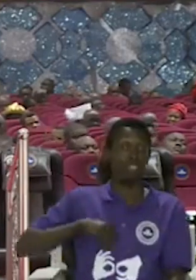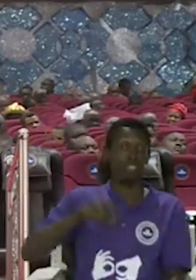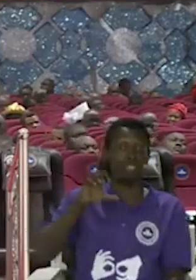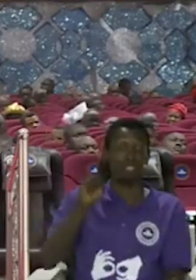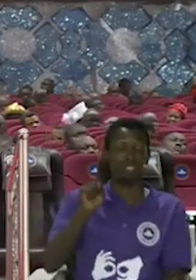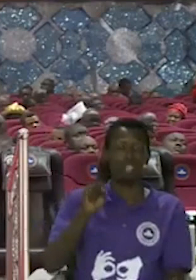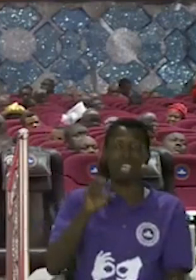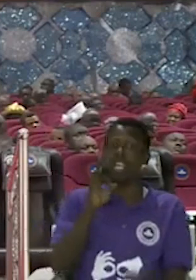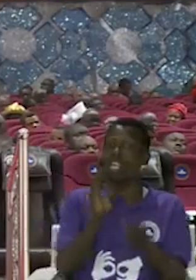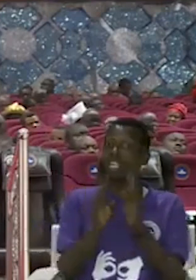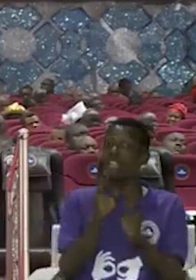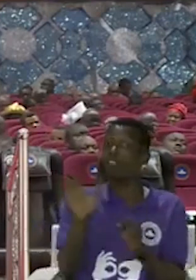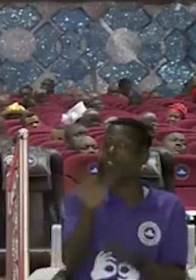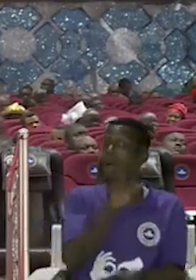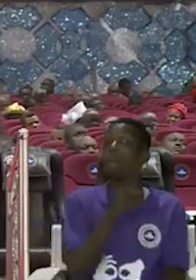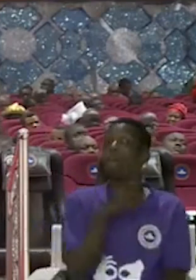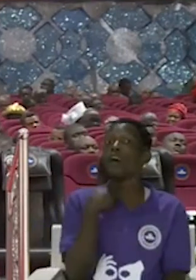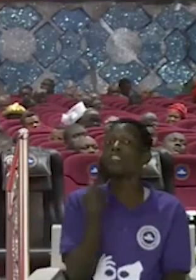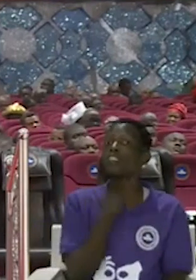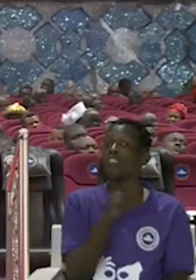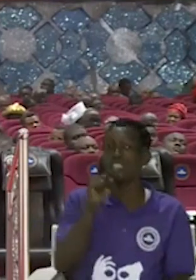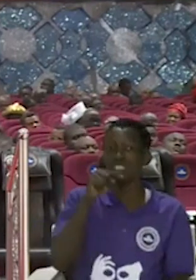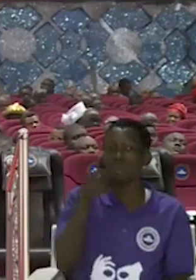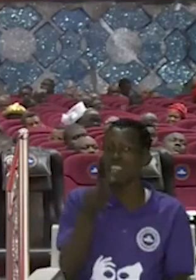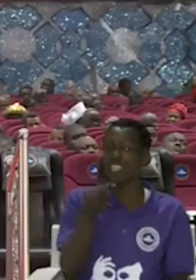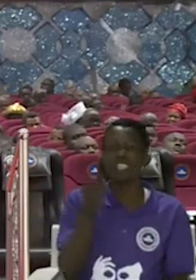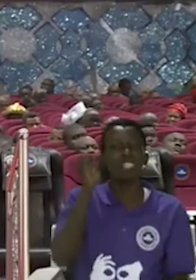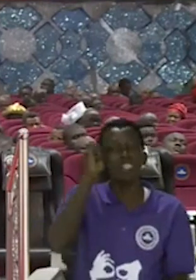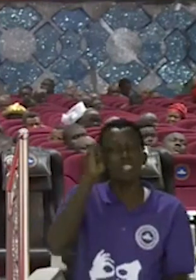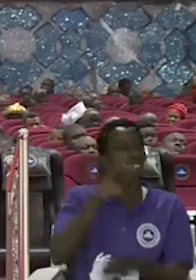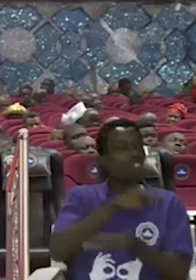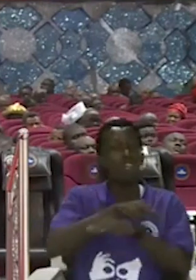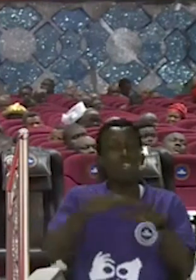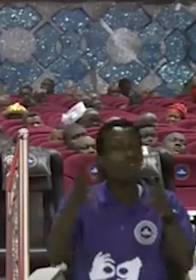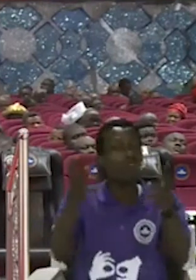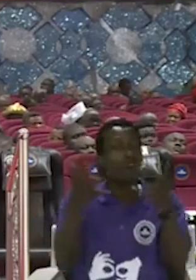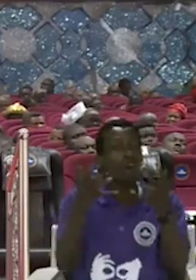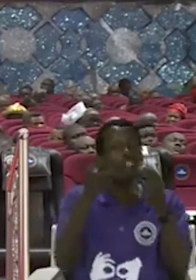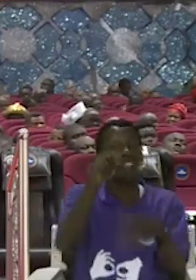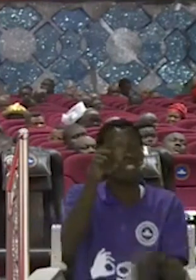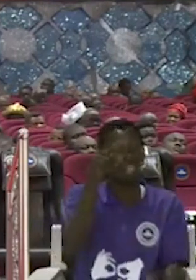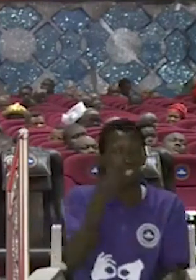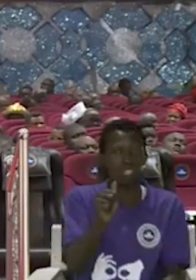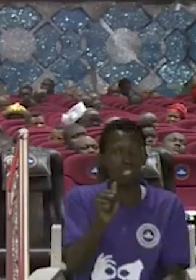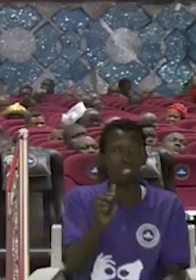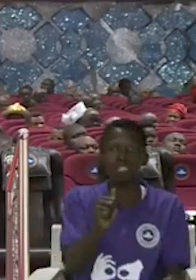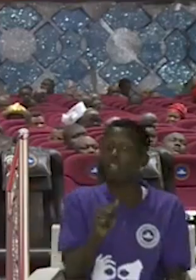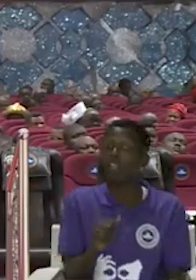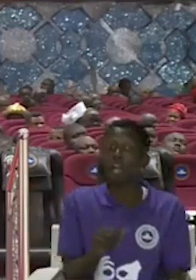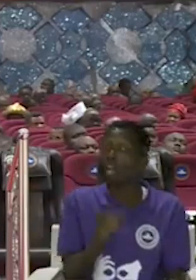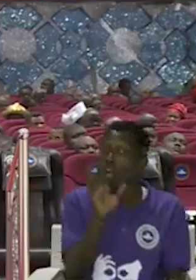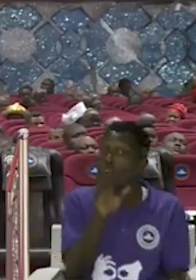If your pastor says he doesn't want tithe, don't leave his church.